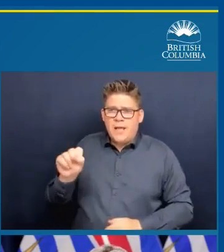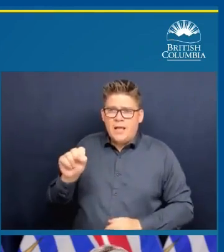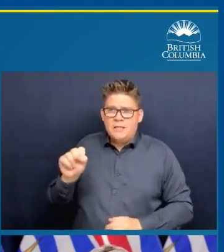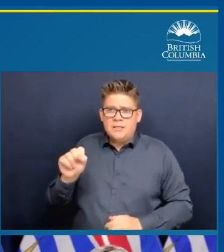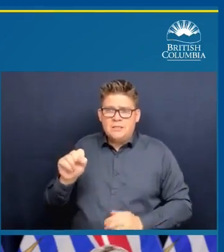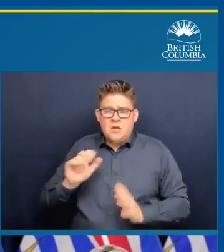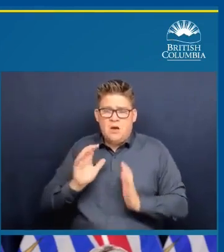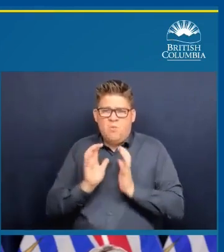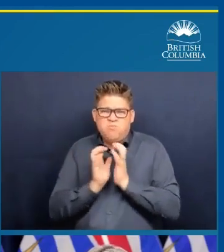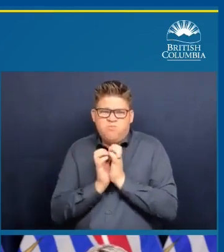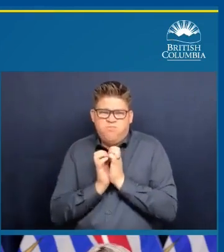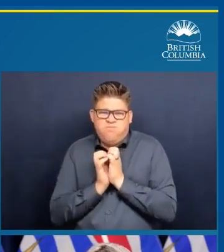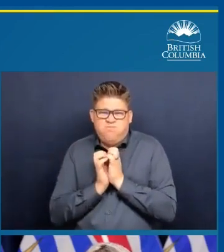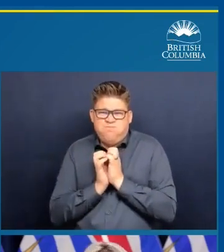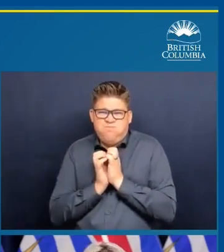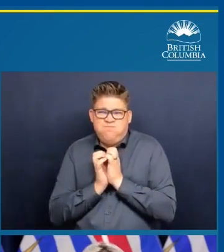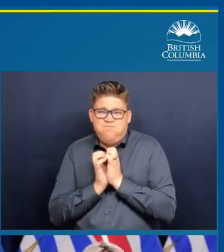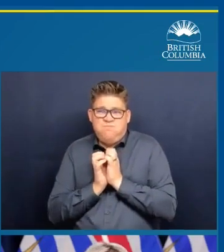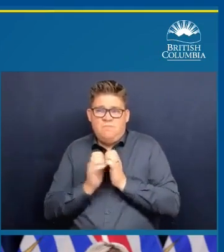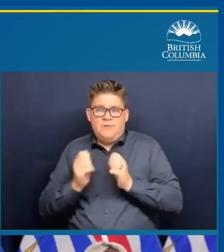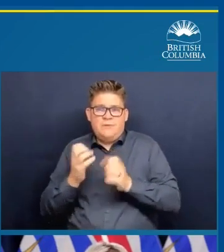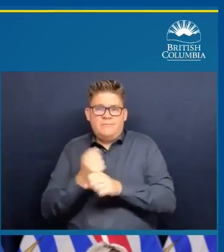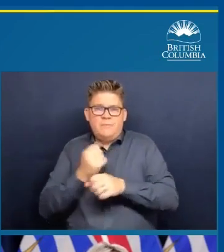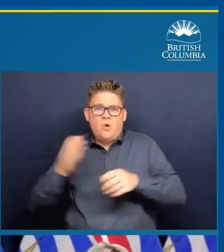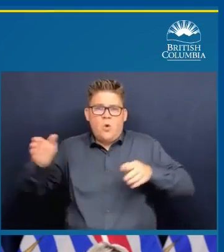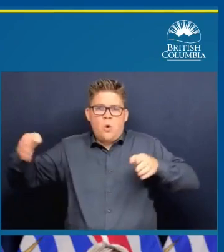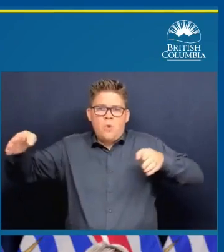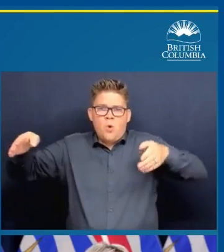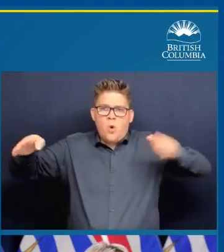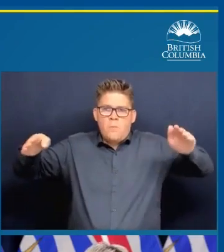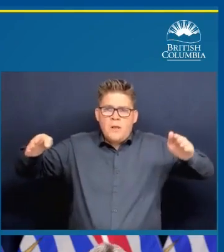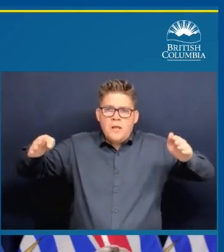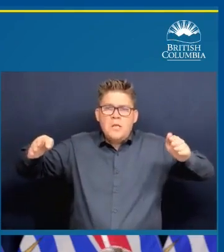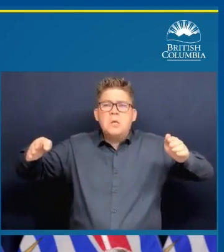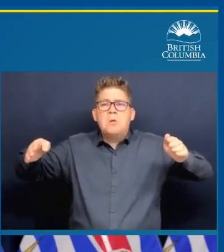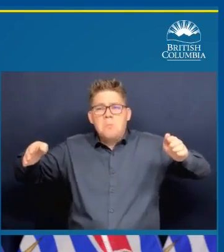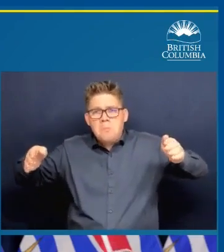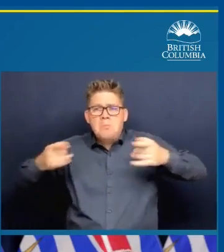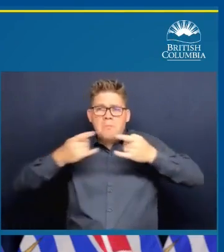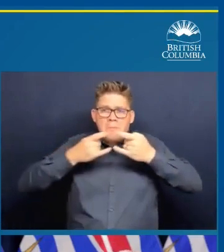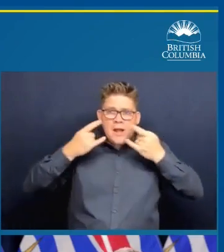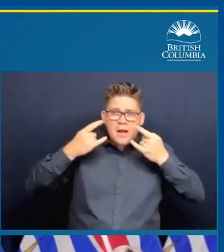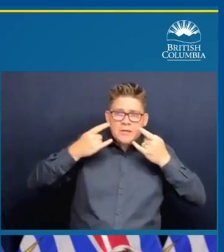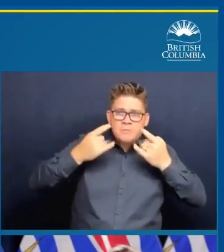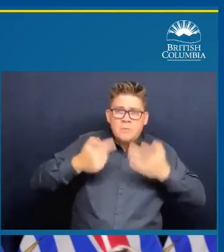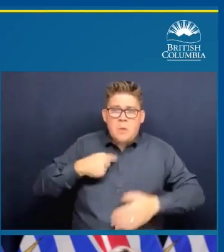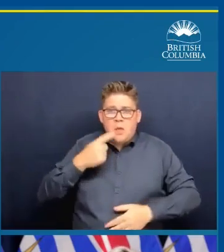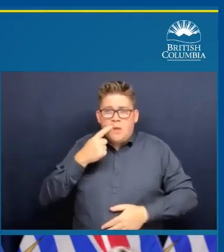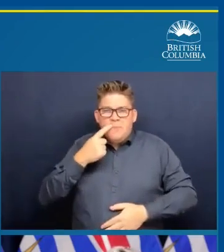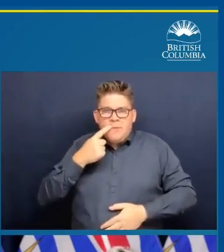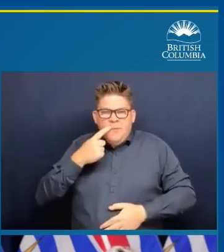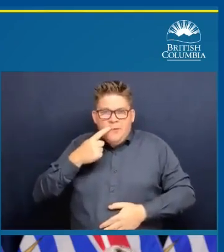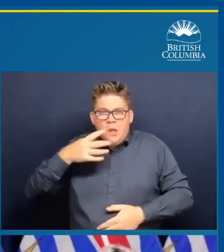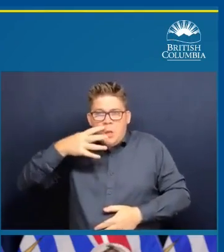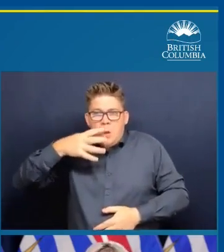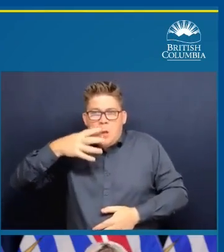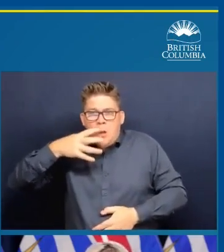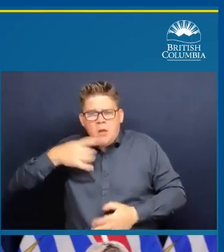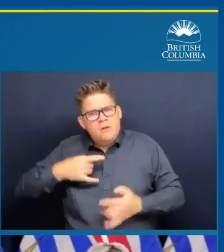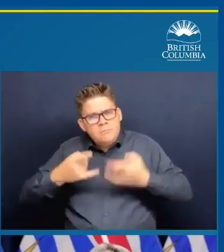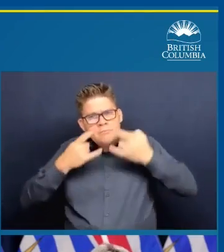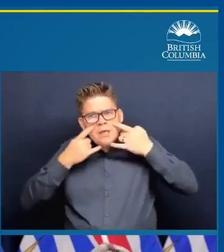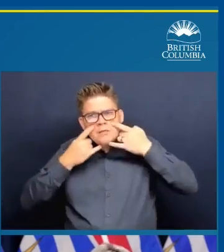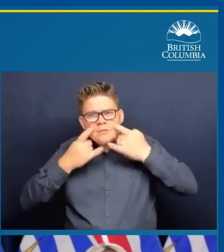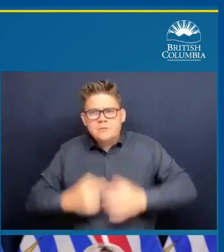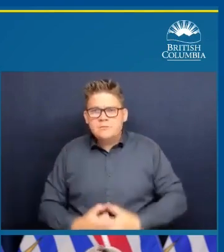I'm worried that I might be getting the sniffles. But on another day, if I'm feeling fine and there's lots of space and good ventilation, I